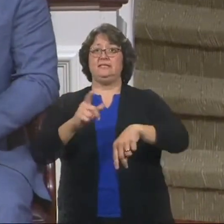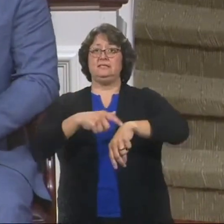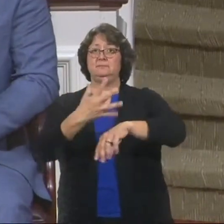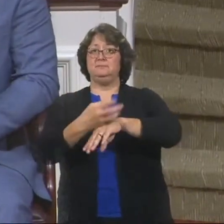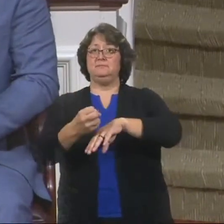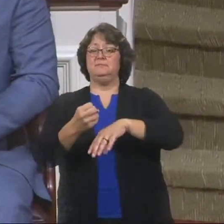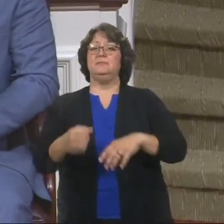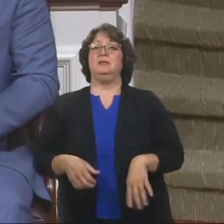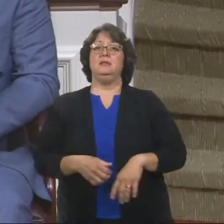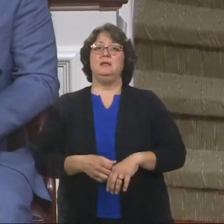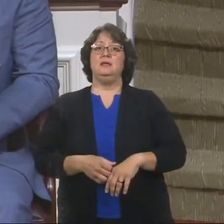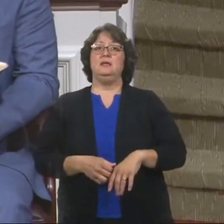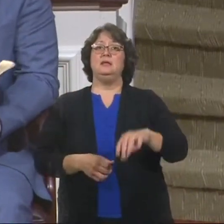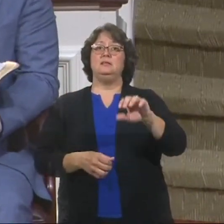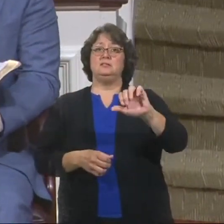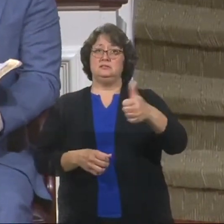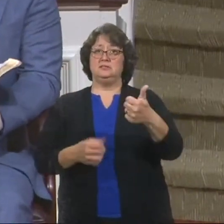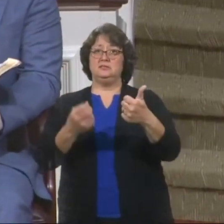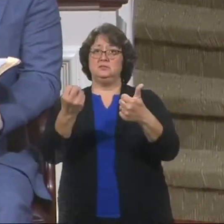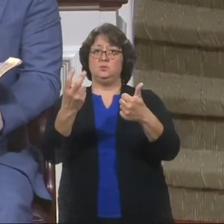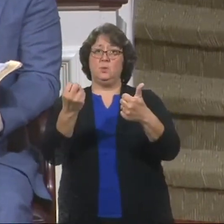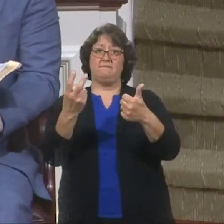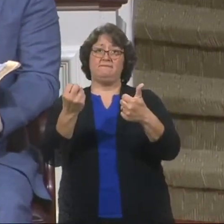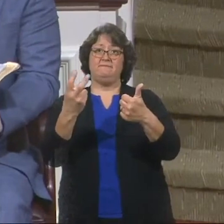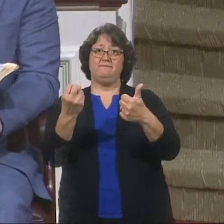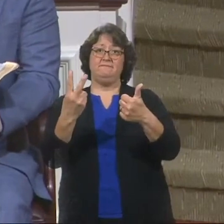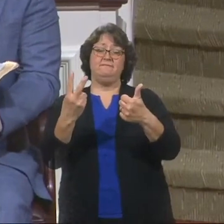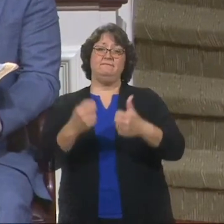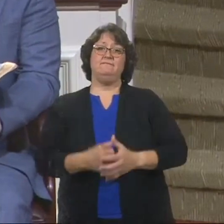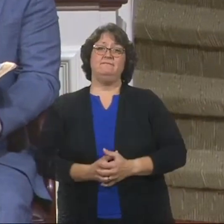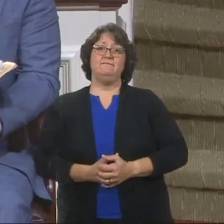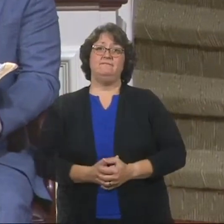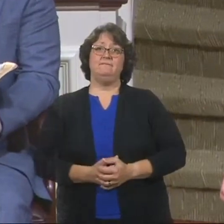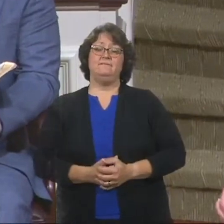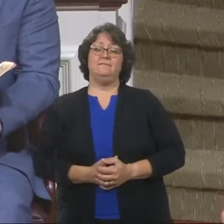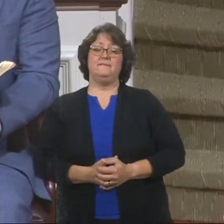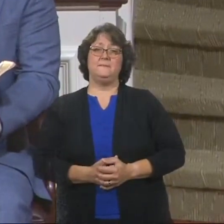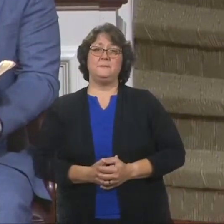moments and we'll conclude. Chapter 10, verse number